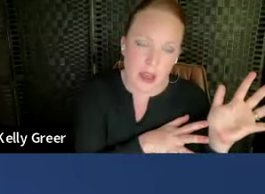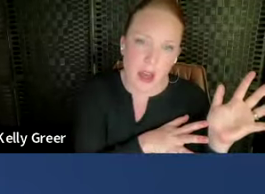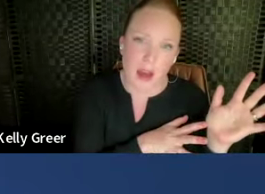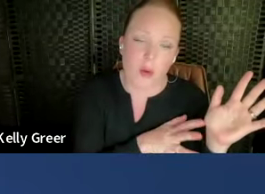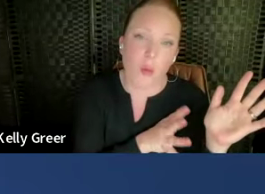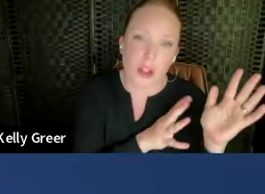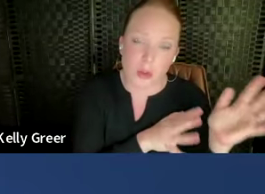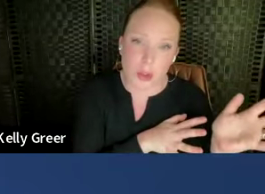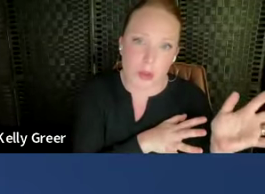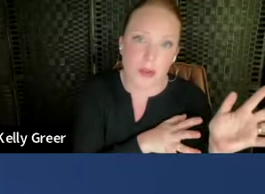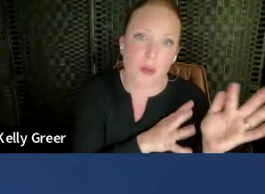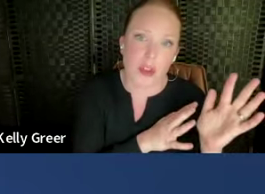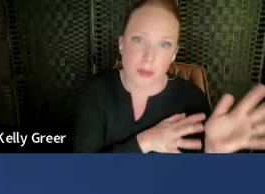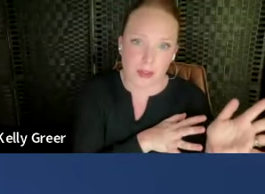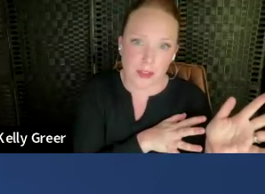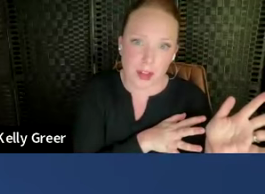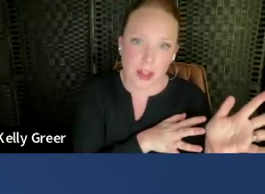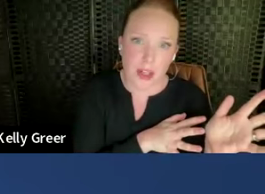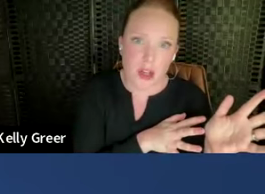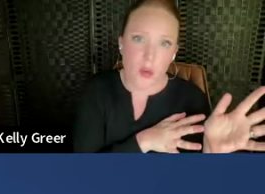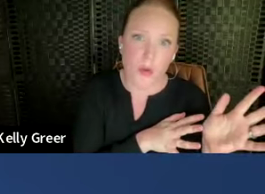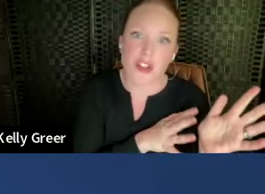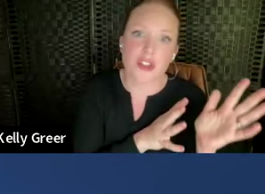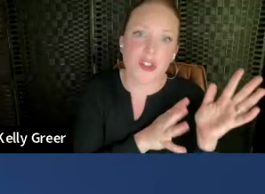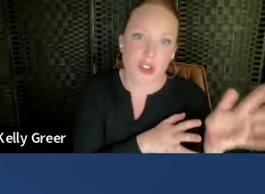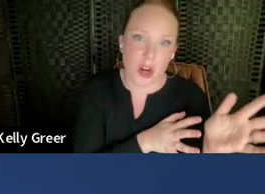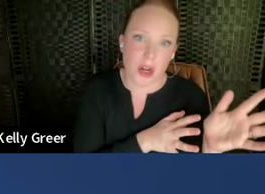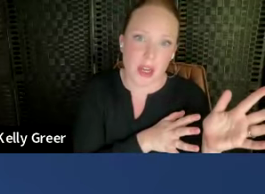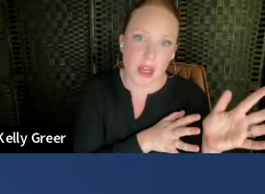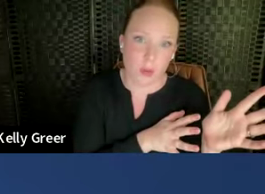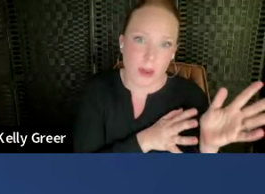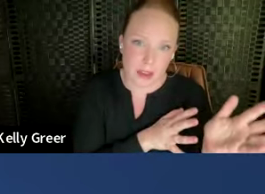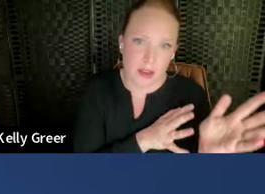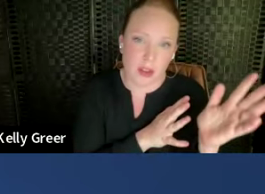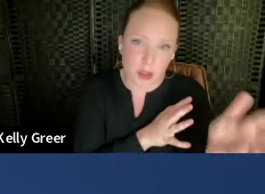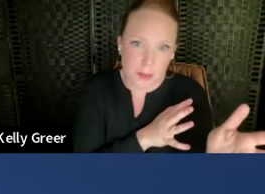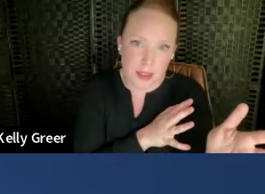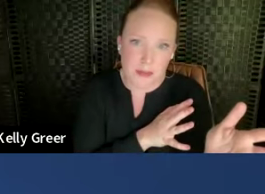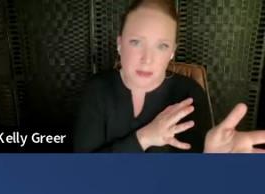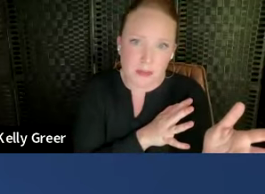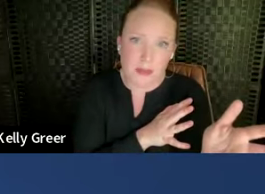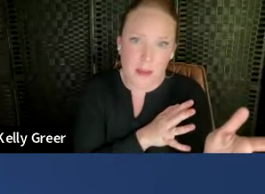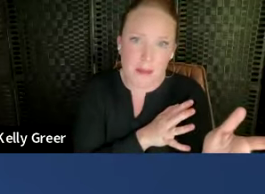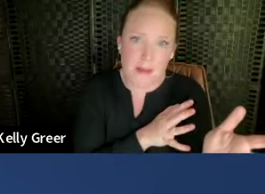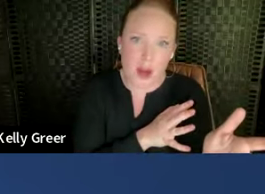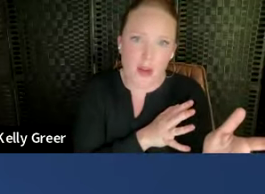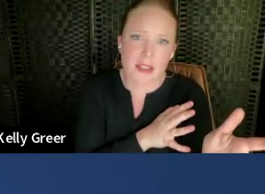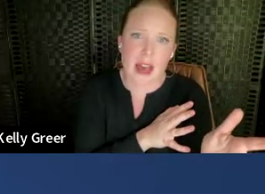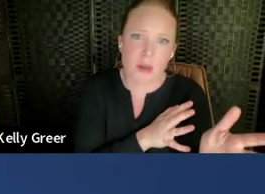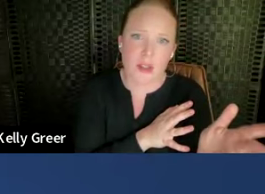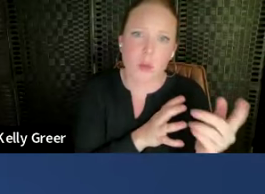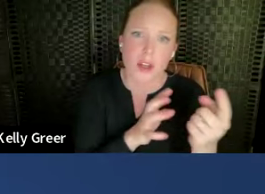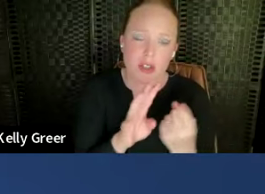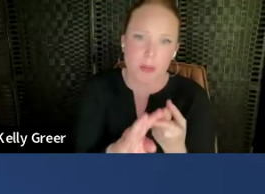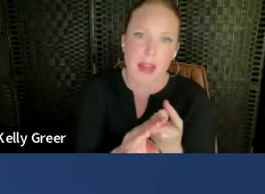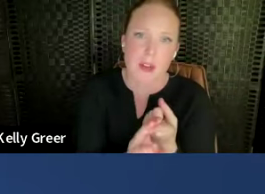accessibility, what you use or what you prefer. We're just starting with the loop memo,